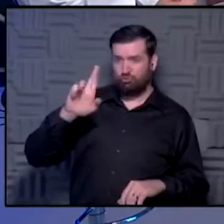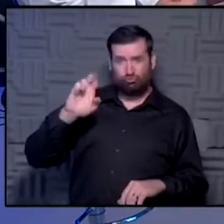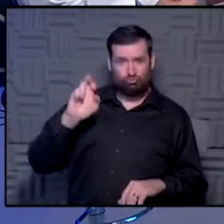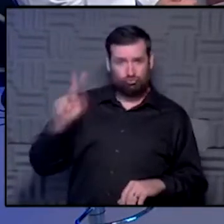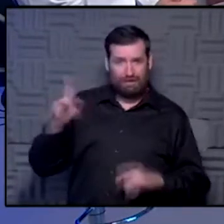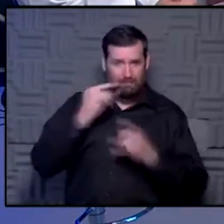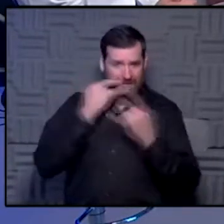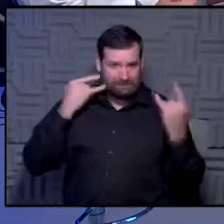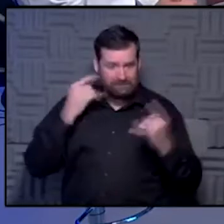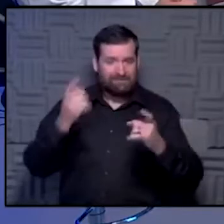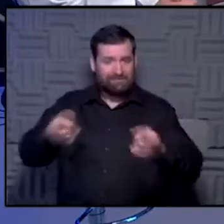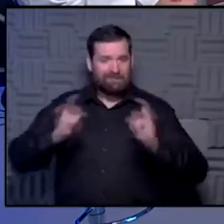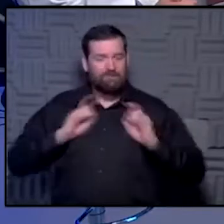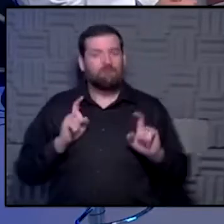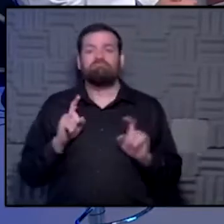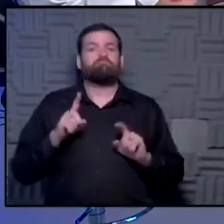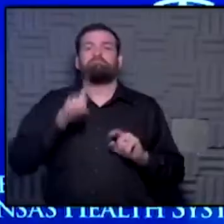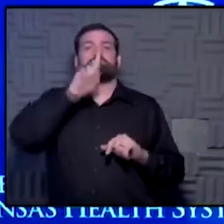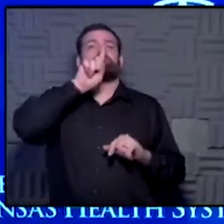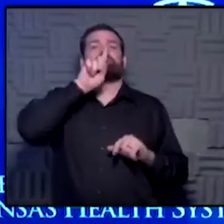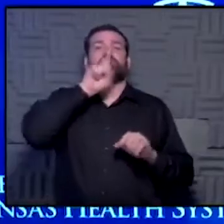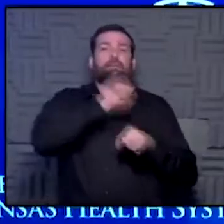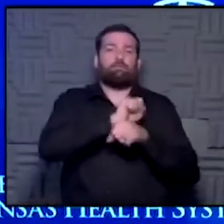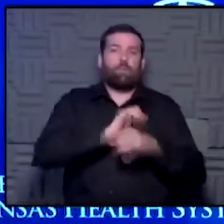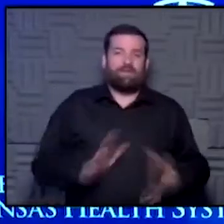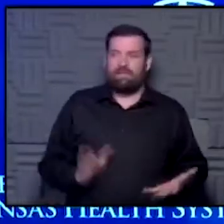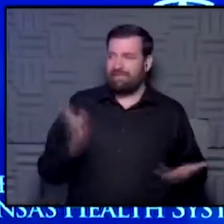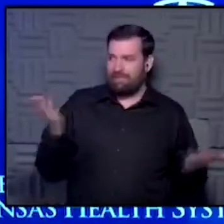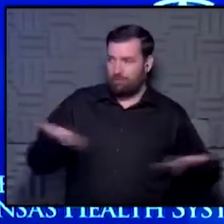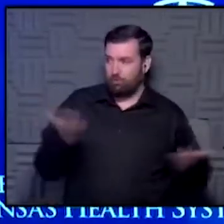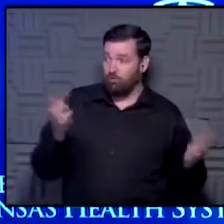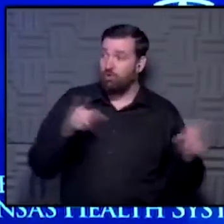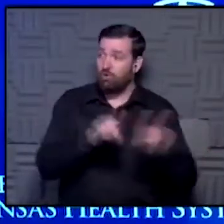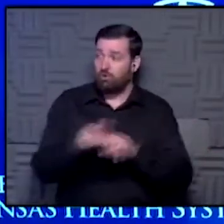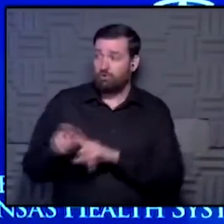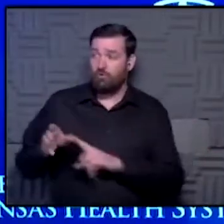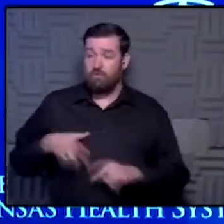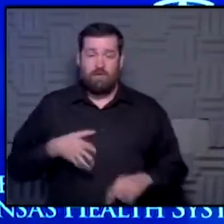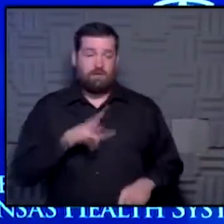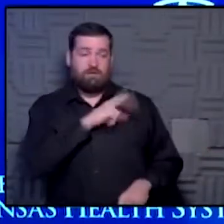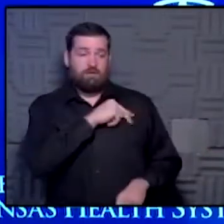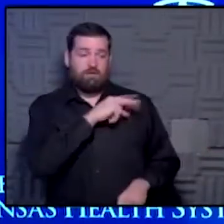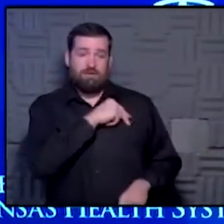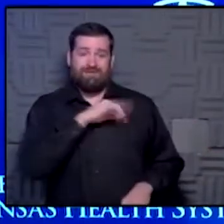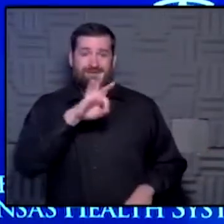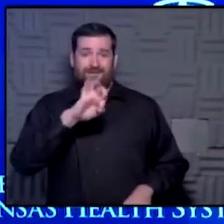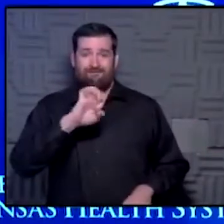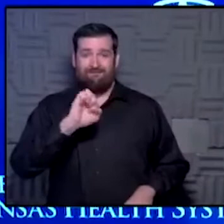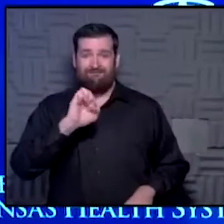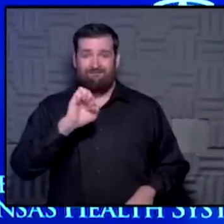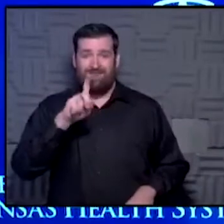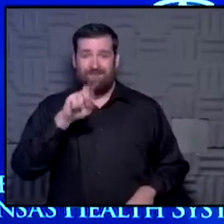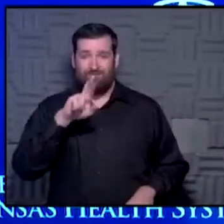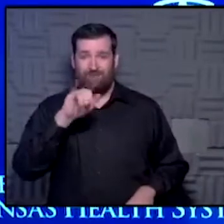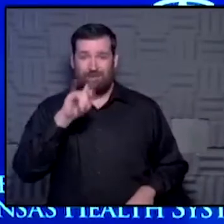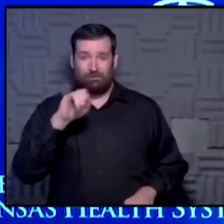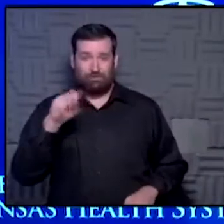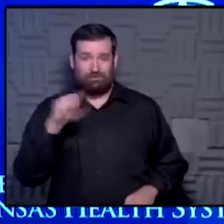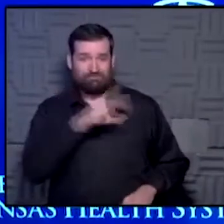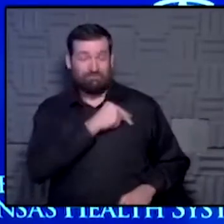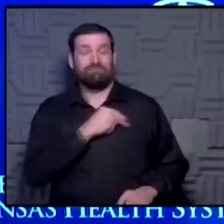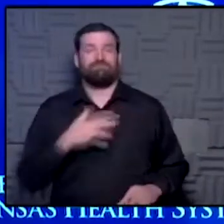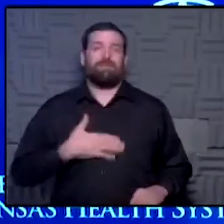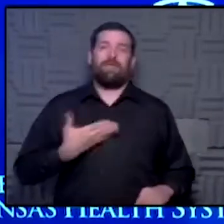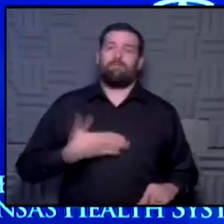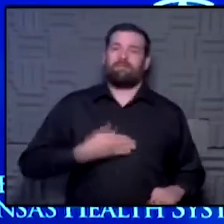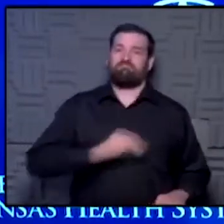given by some anonymous employee here at the University of Kansas Health System, along with my Star Trek Federation badge here, which I am happy to display